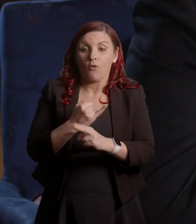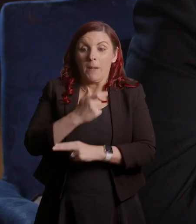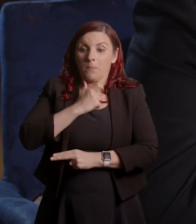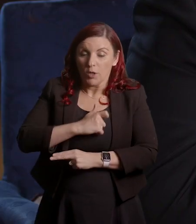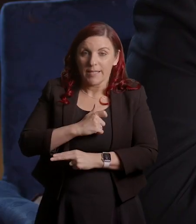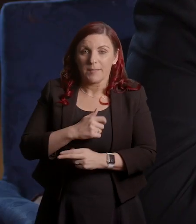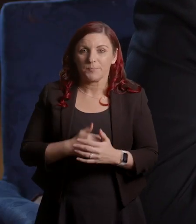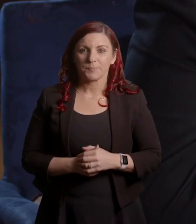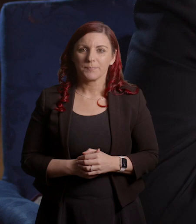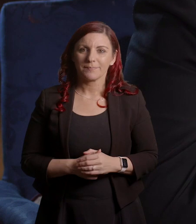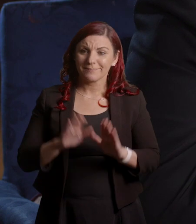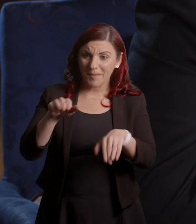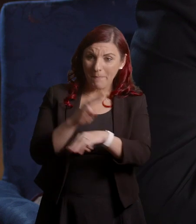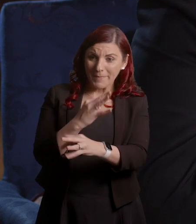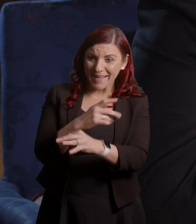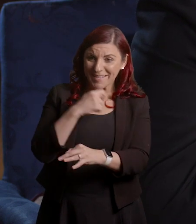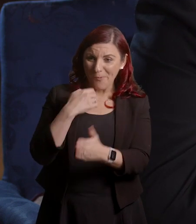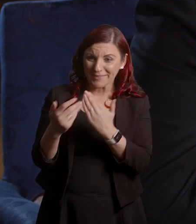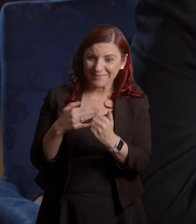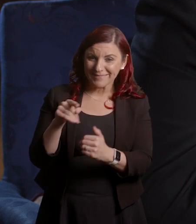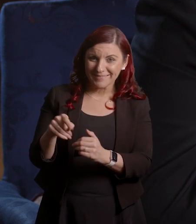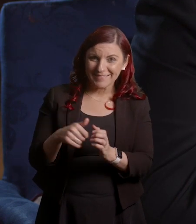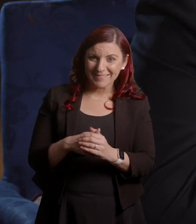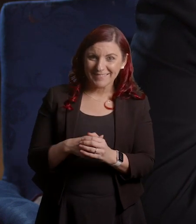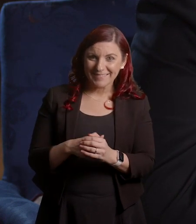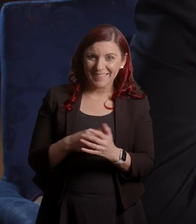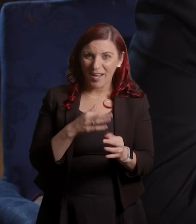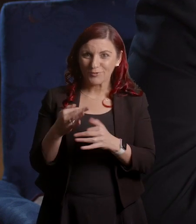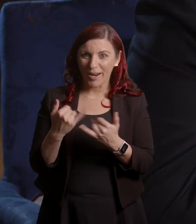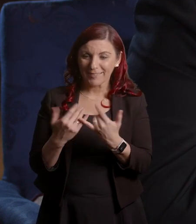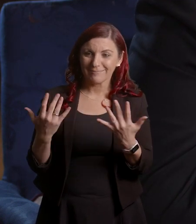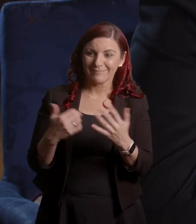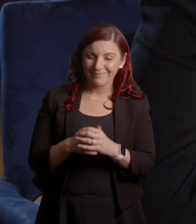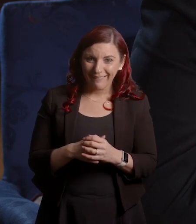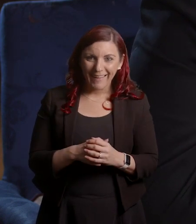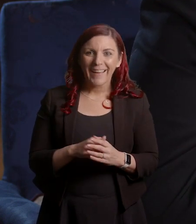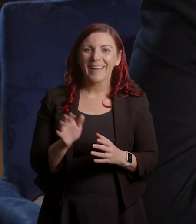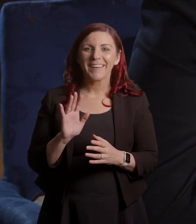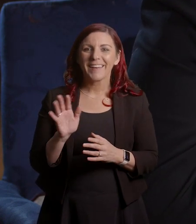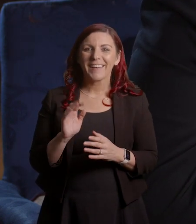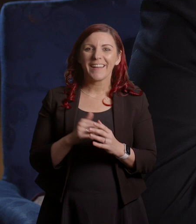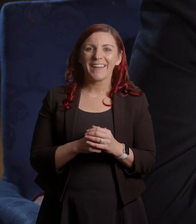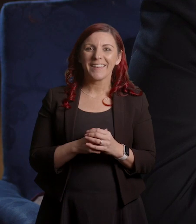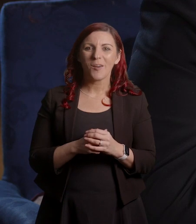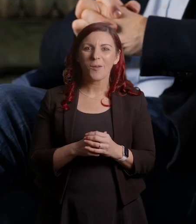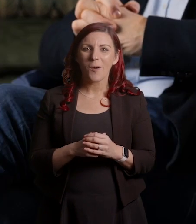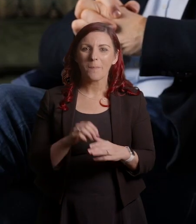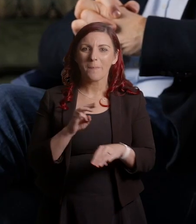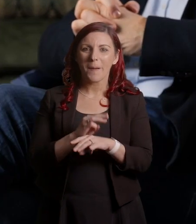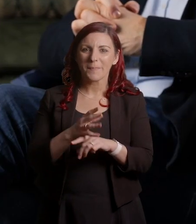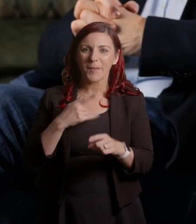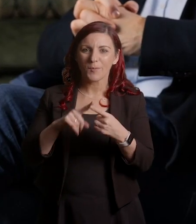couldn't be there with us. What did your mum and dad say when you won? No, my mum was delighted.